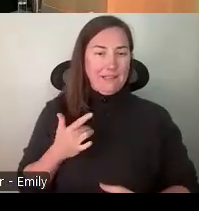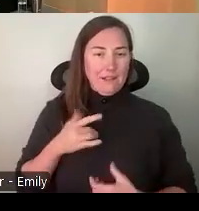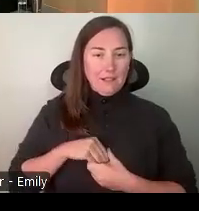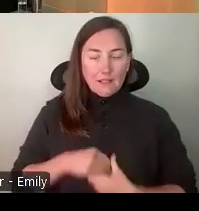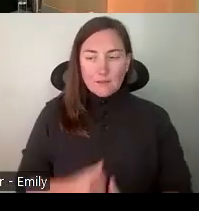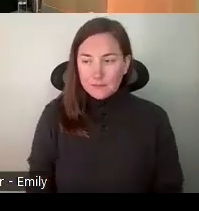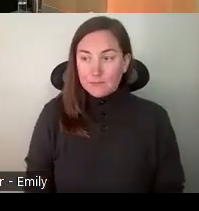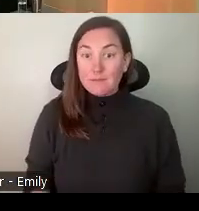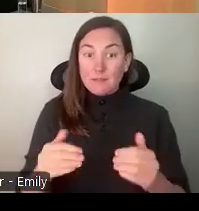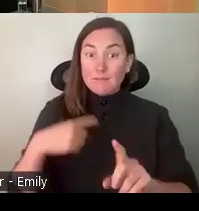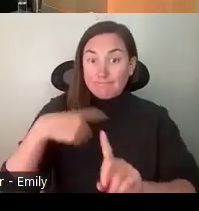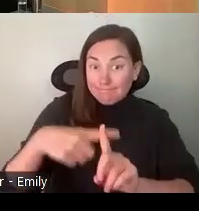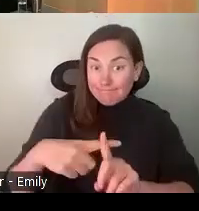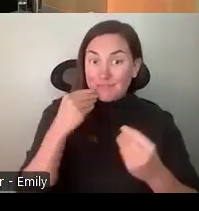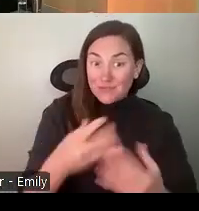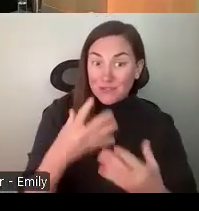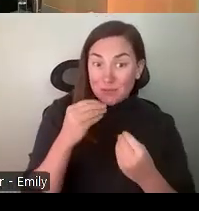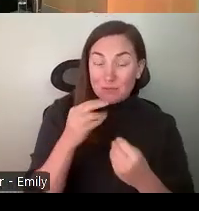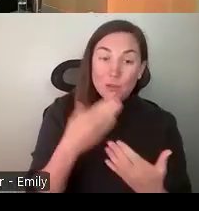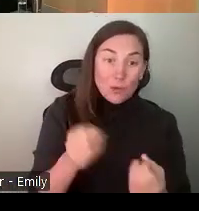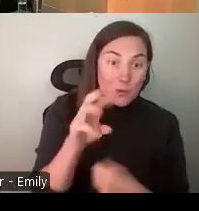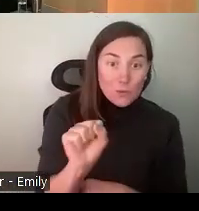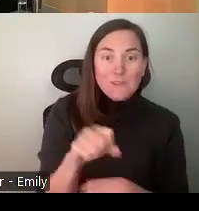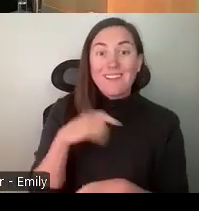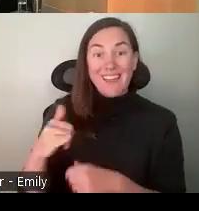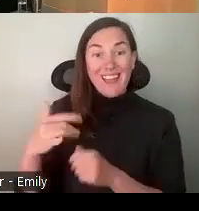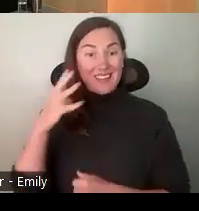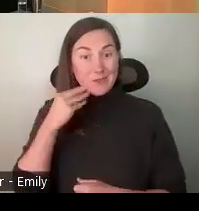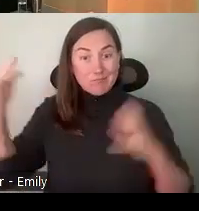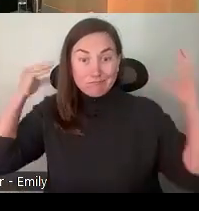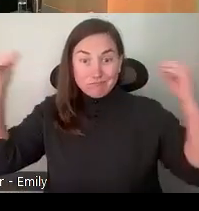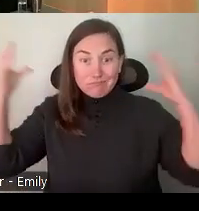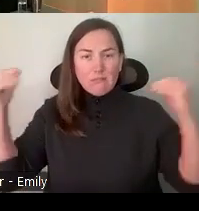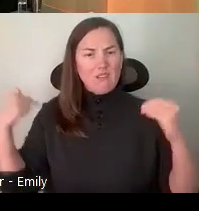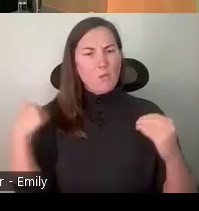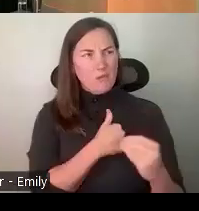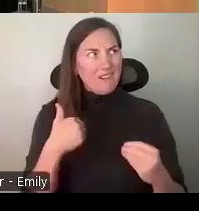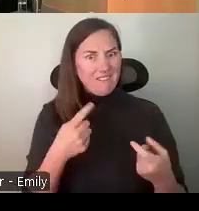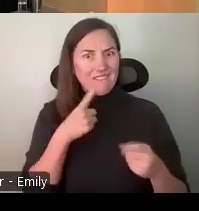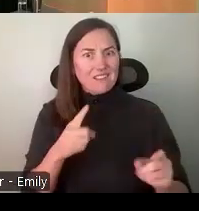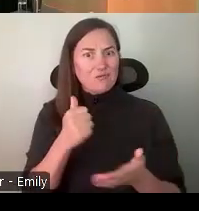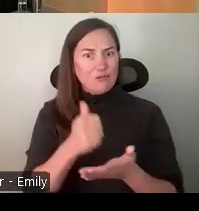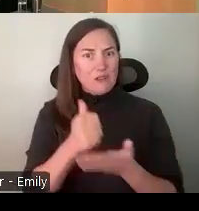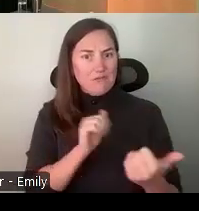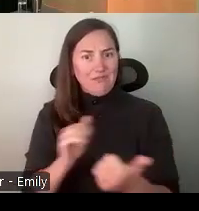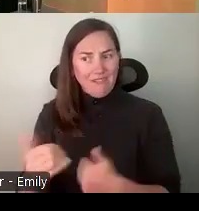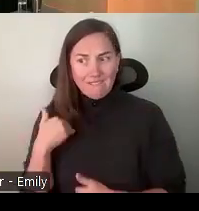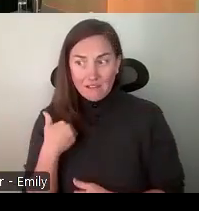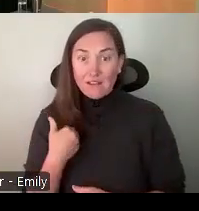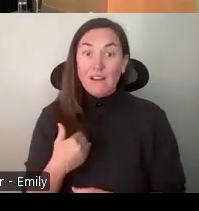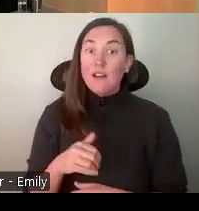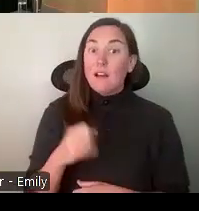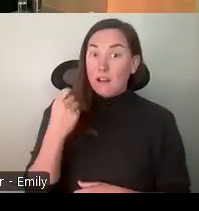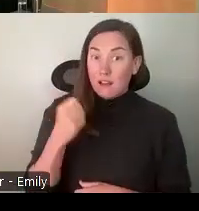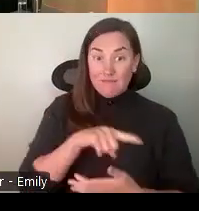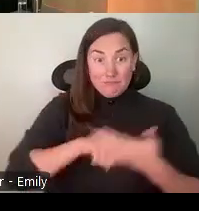The great news is we have effective treatments for these symptoms. Many individuals experience significant relief from